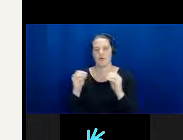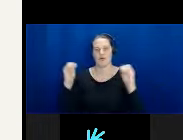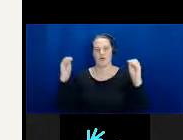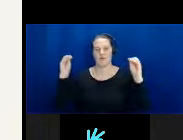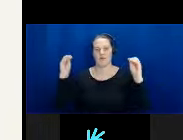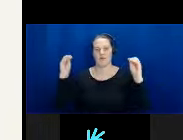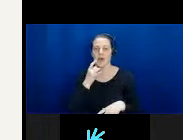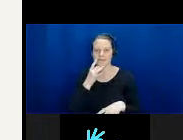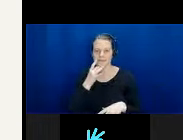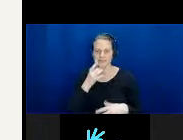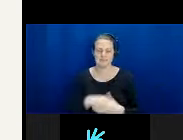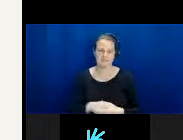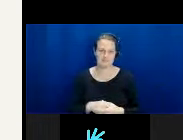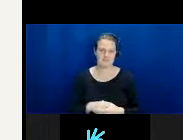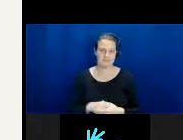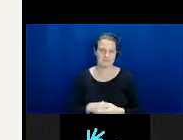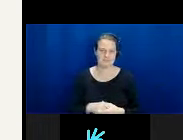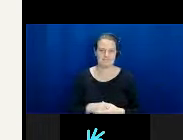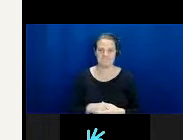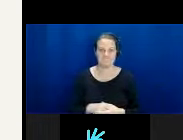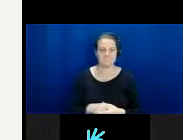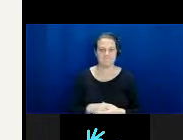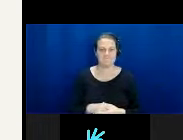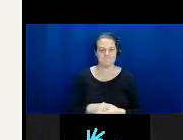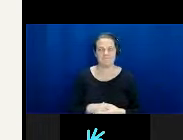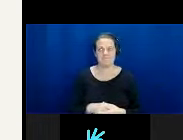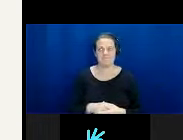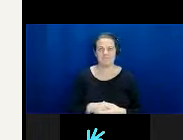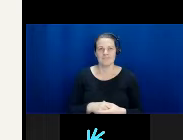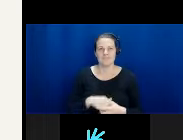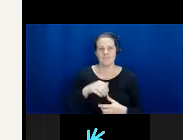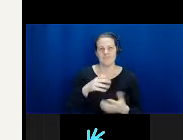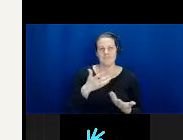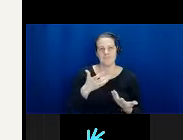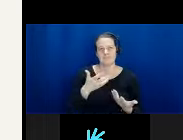I think if I don't think this fits under an accommodation, but